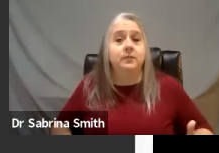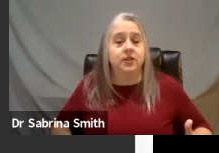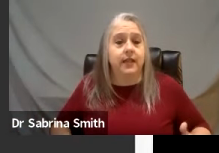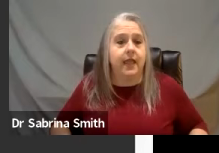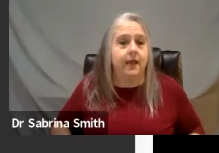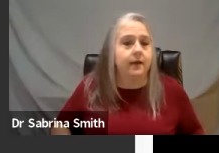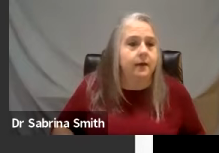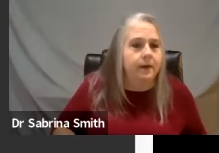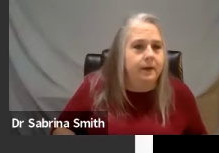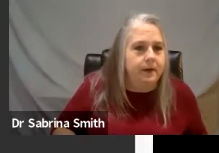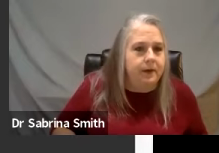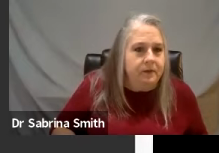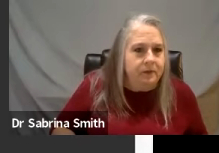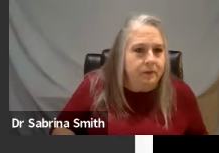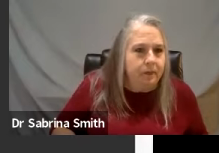that out there as much as I can.